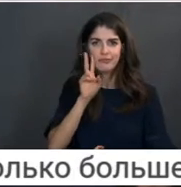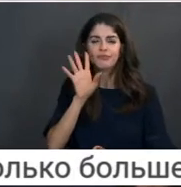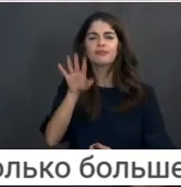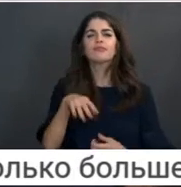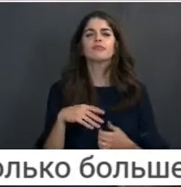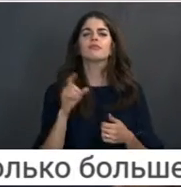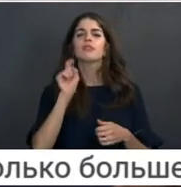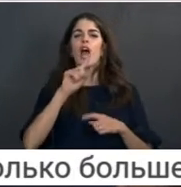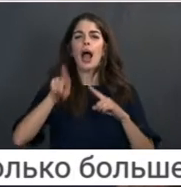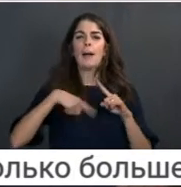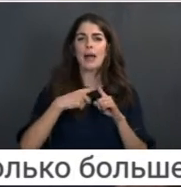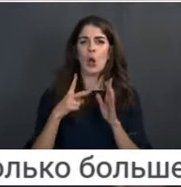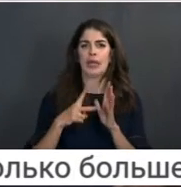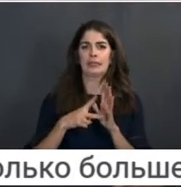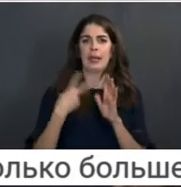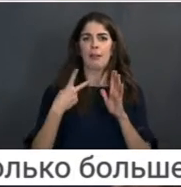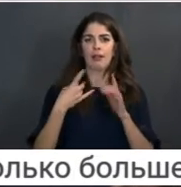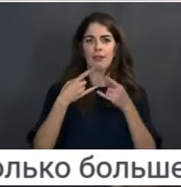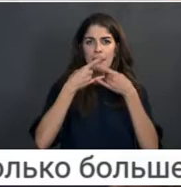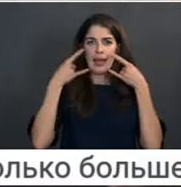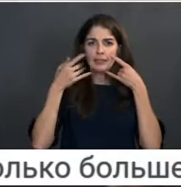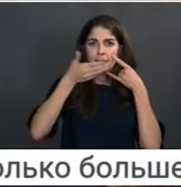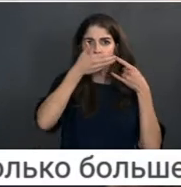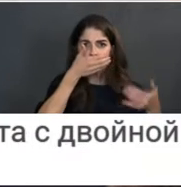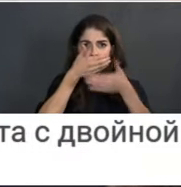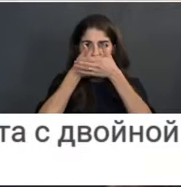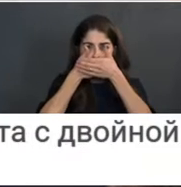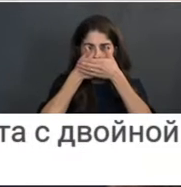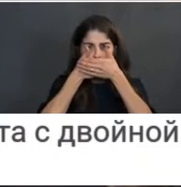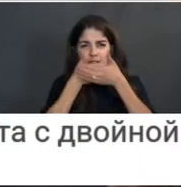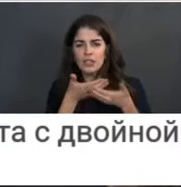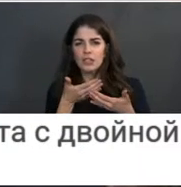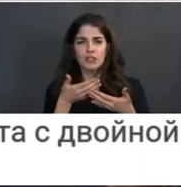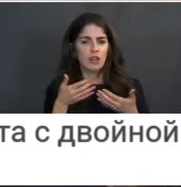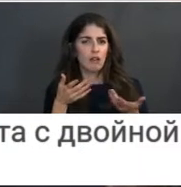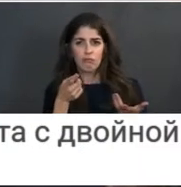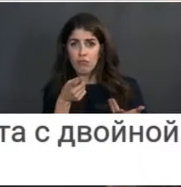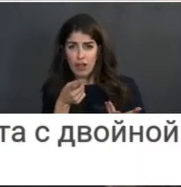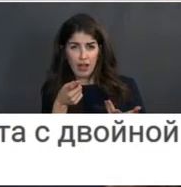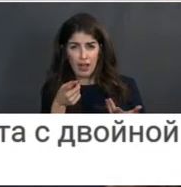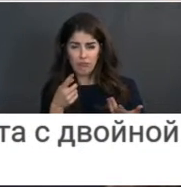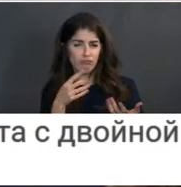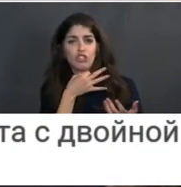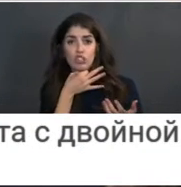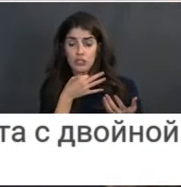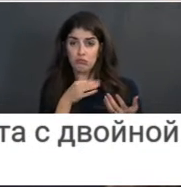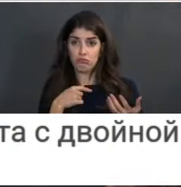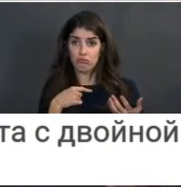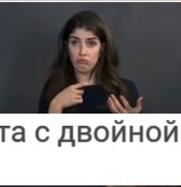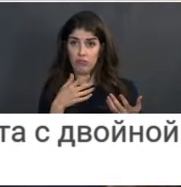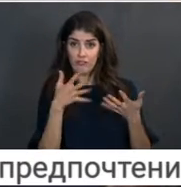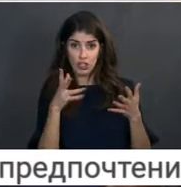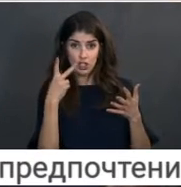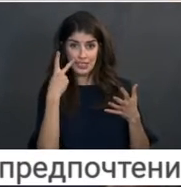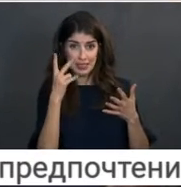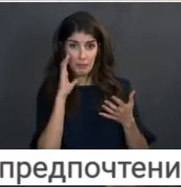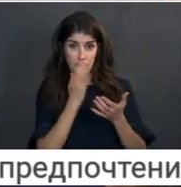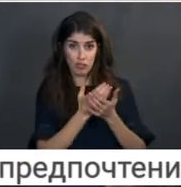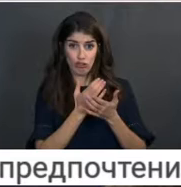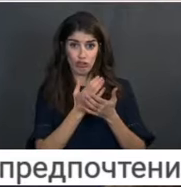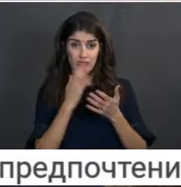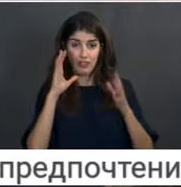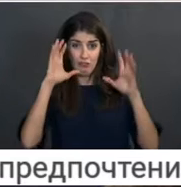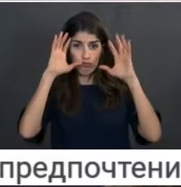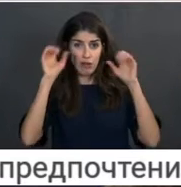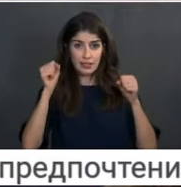masking. There's been some increased discussion about that publicly. We've seen pictures of the president double masking and those around